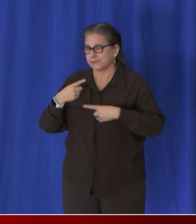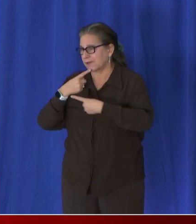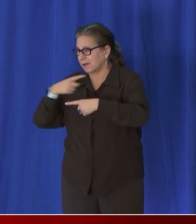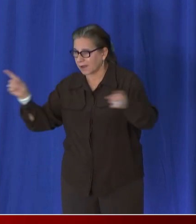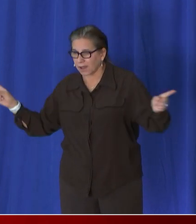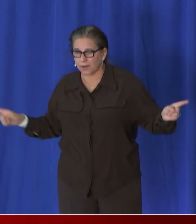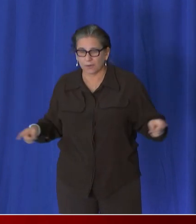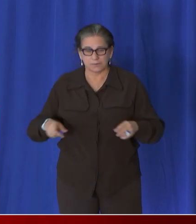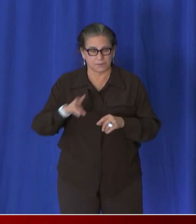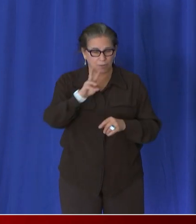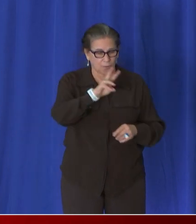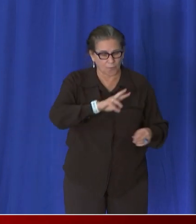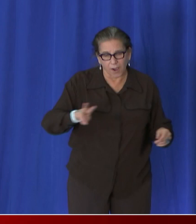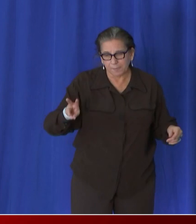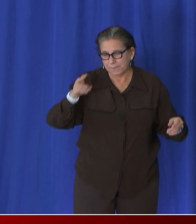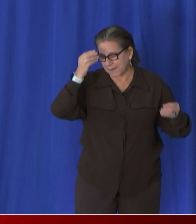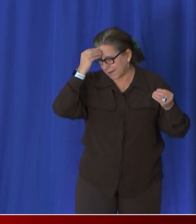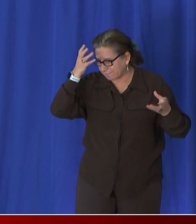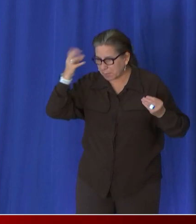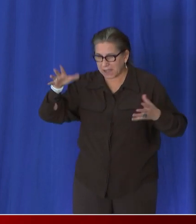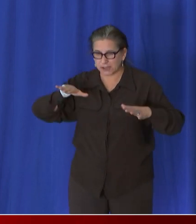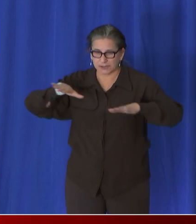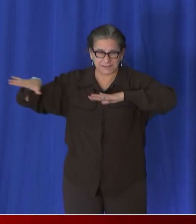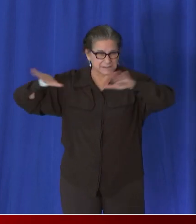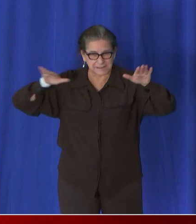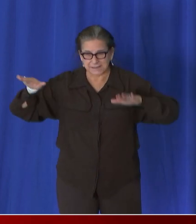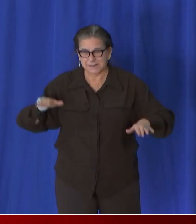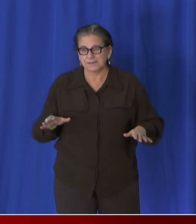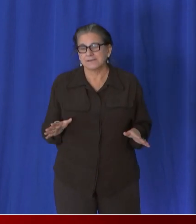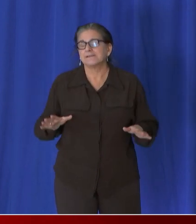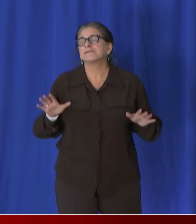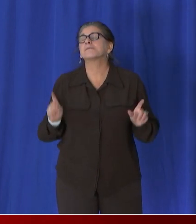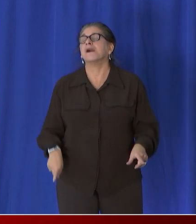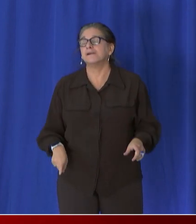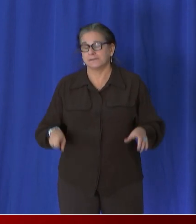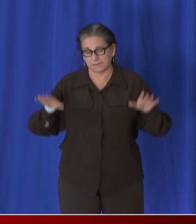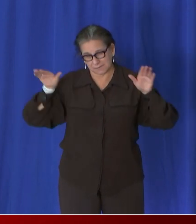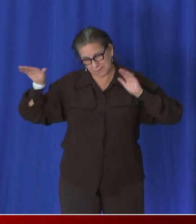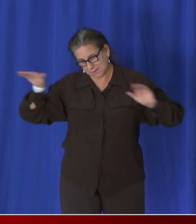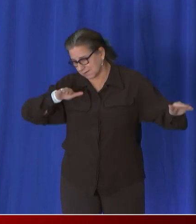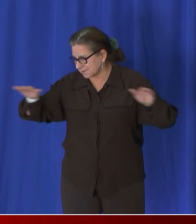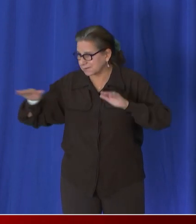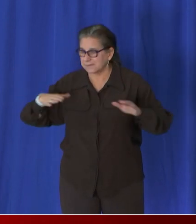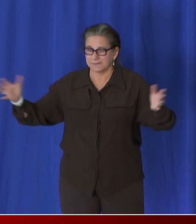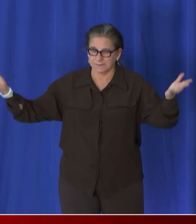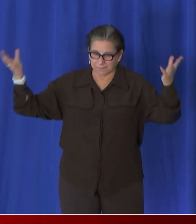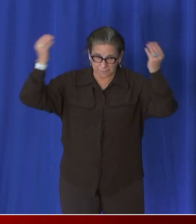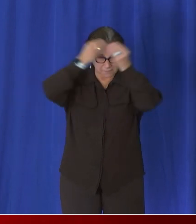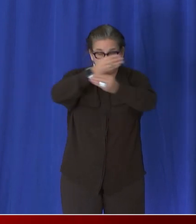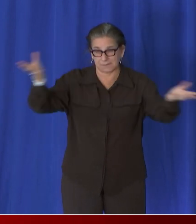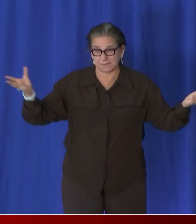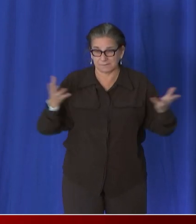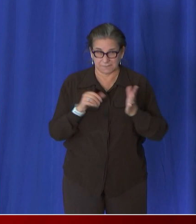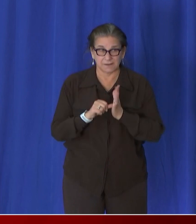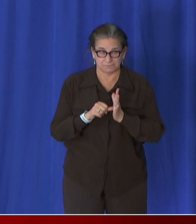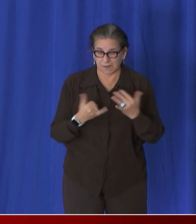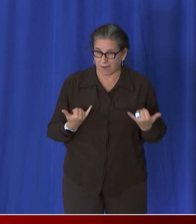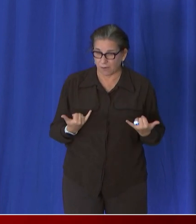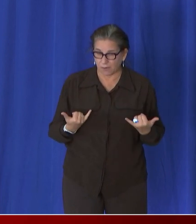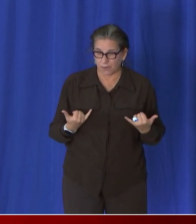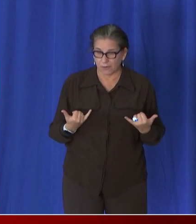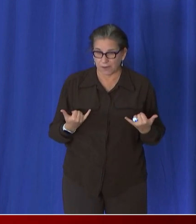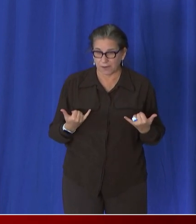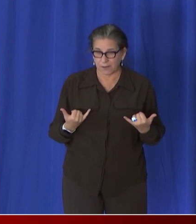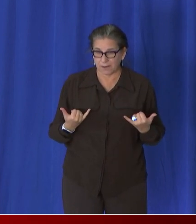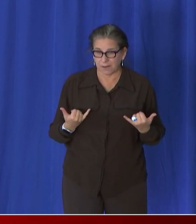especially getting boosted right now for the people who have been vaccinated who are vulnerable, and for people who don't